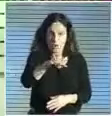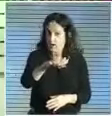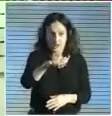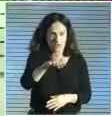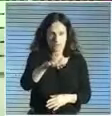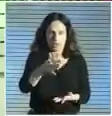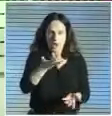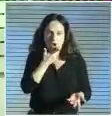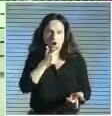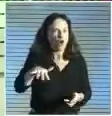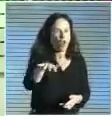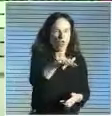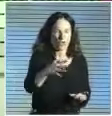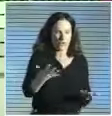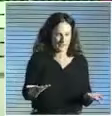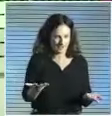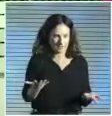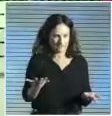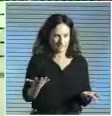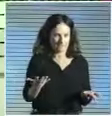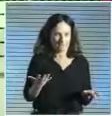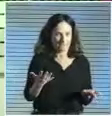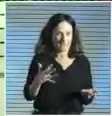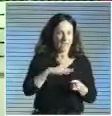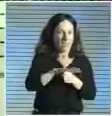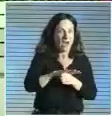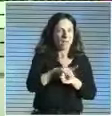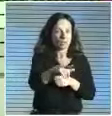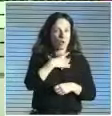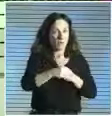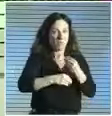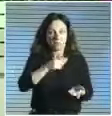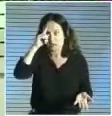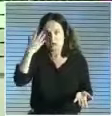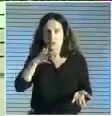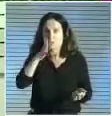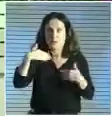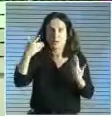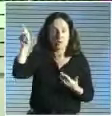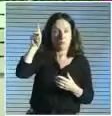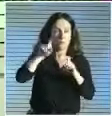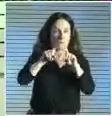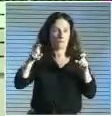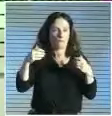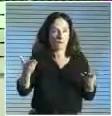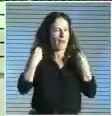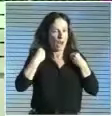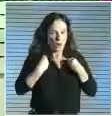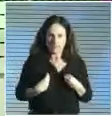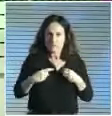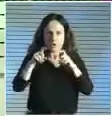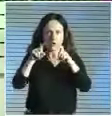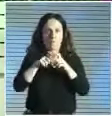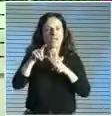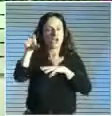could be happening locally. The same is true for the purchasing company, right? The purchasing company's job is to help meet that CapEx budget goal. And